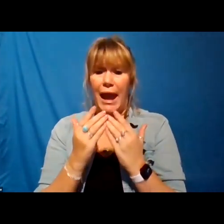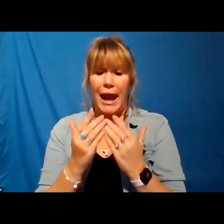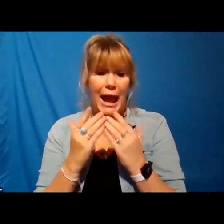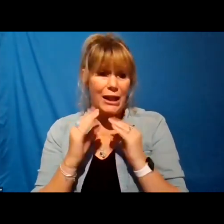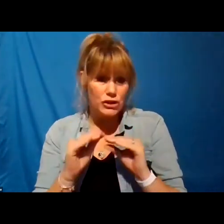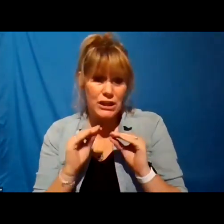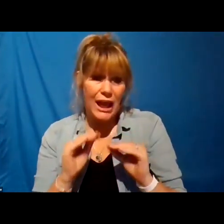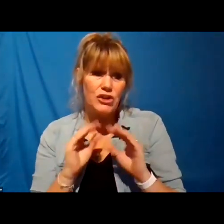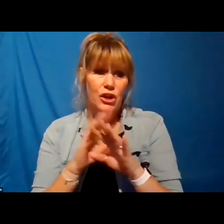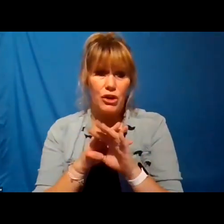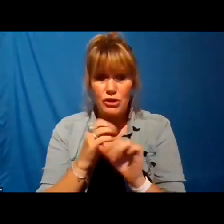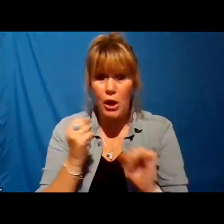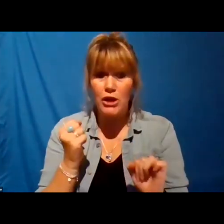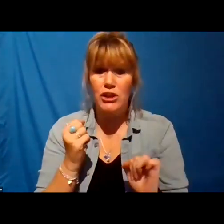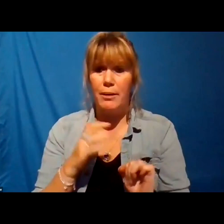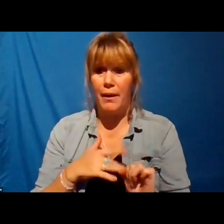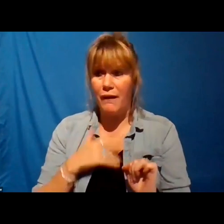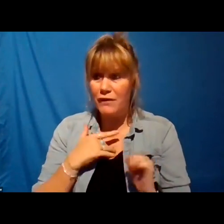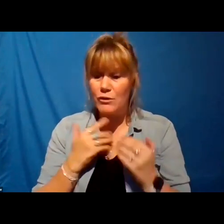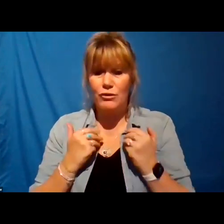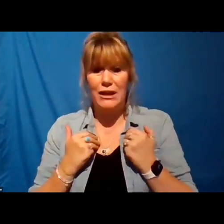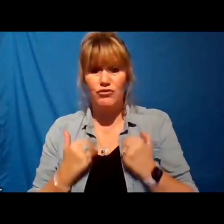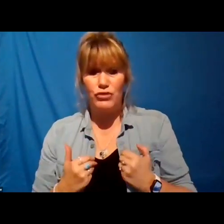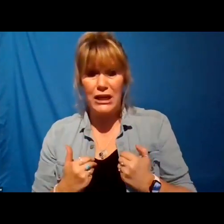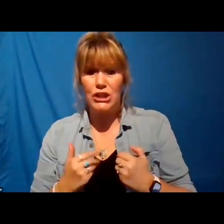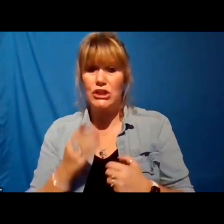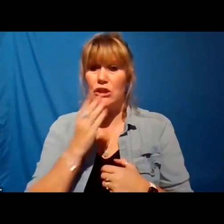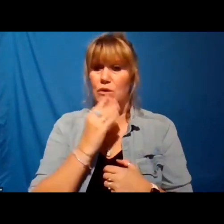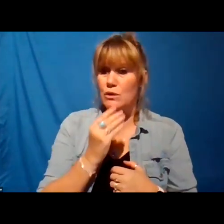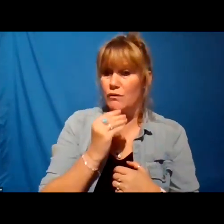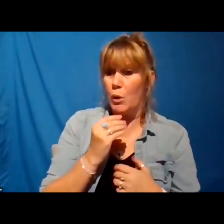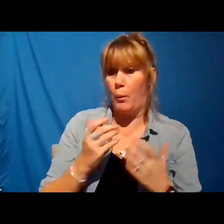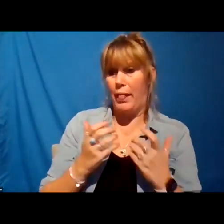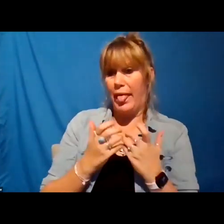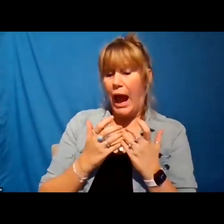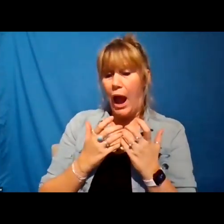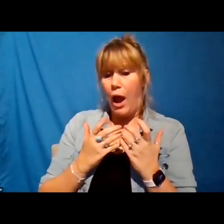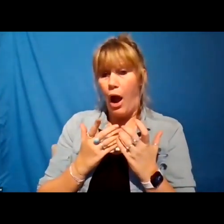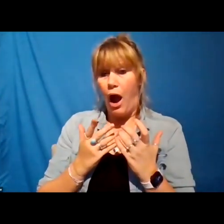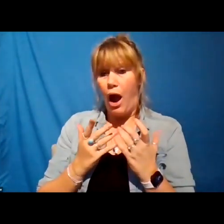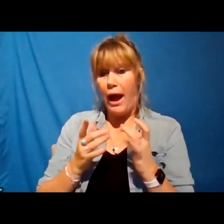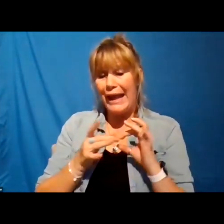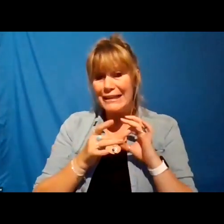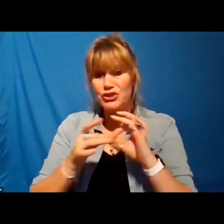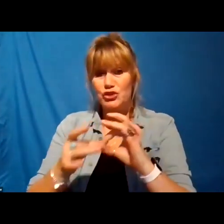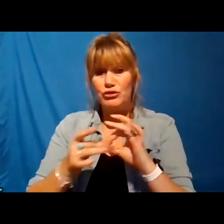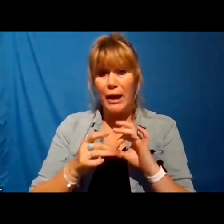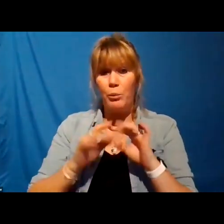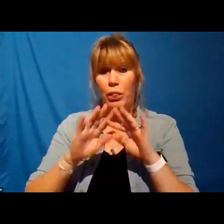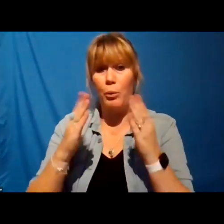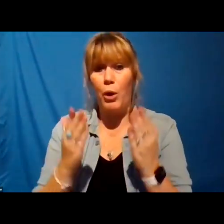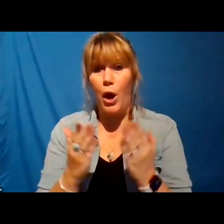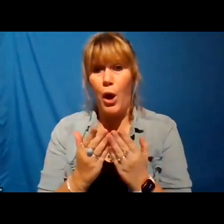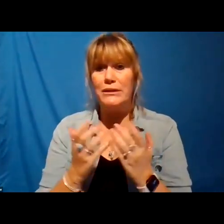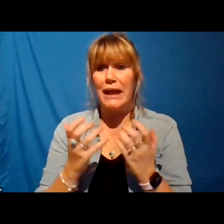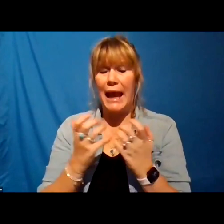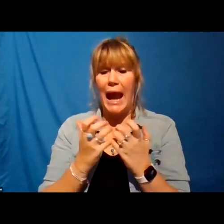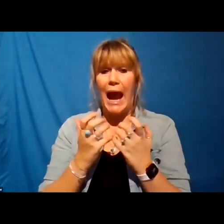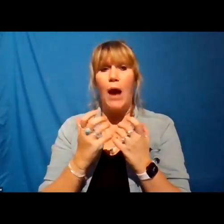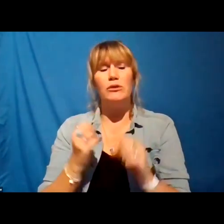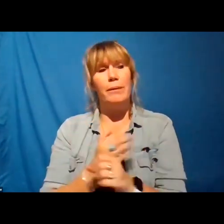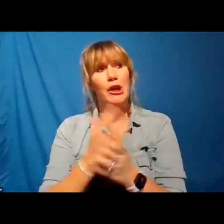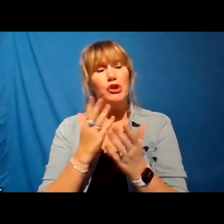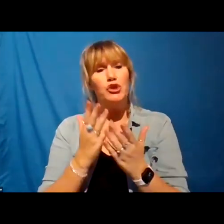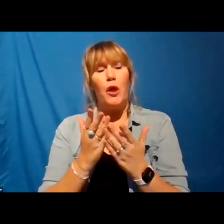find it really useful and rich in, like, looking at how I interact with the world and trying to articulate that in a way